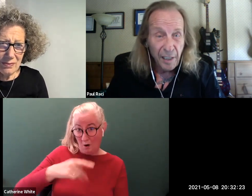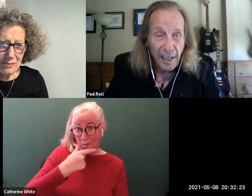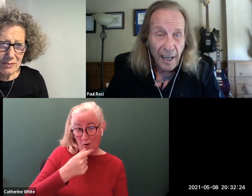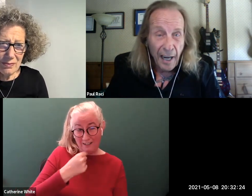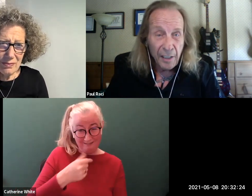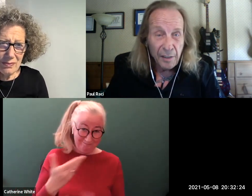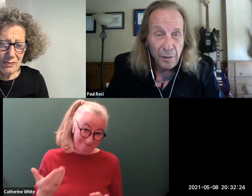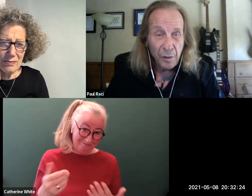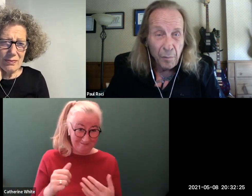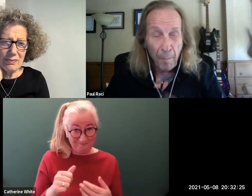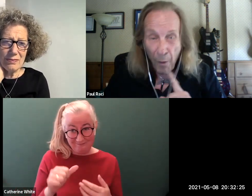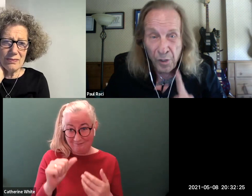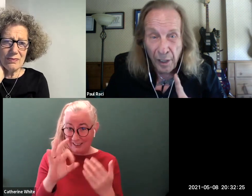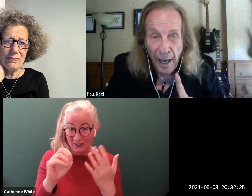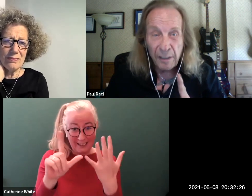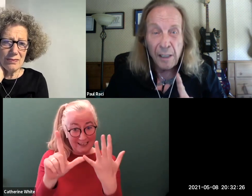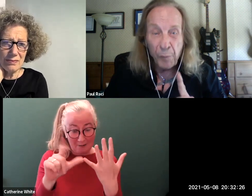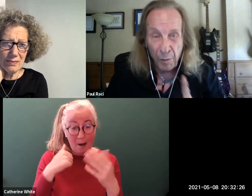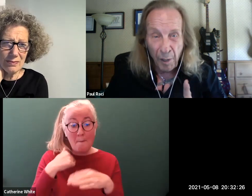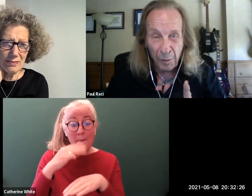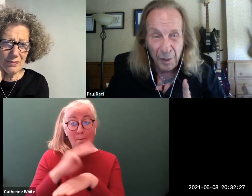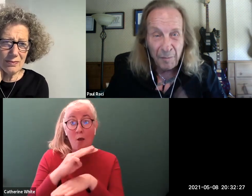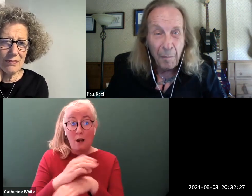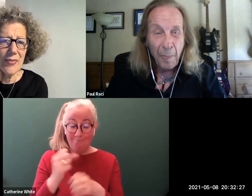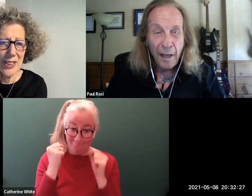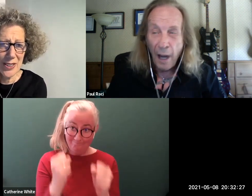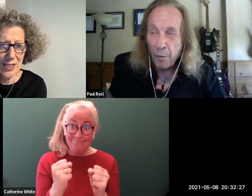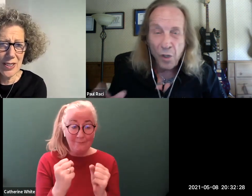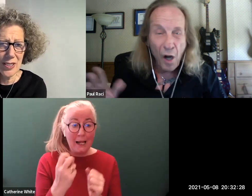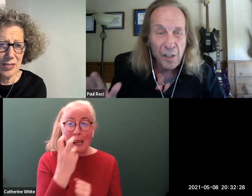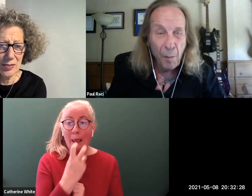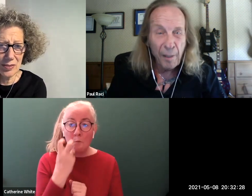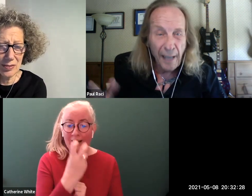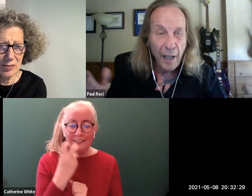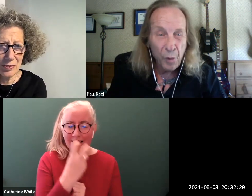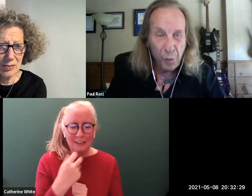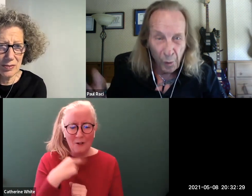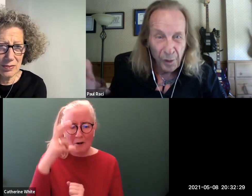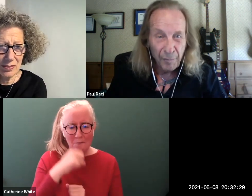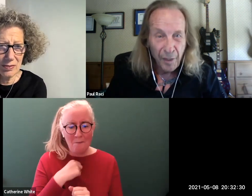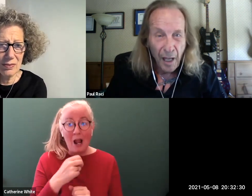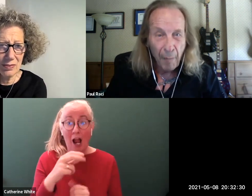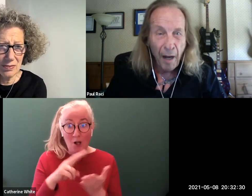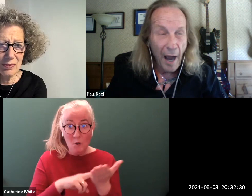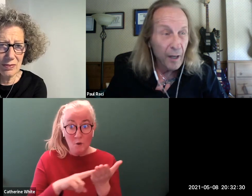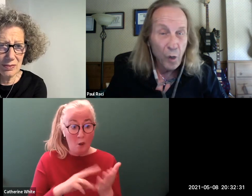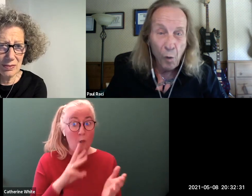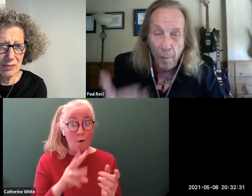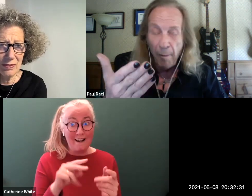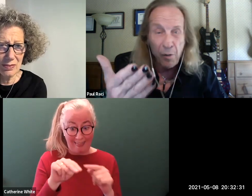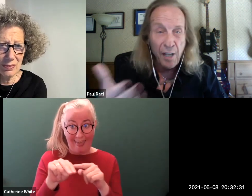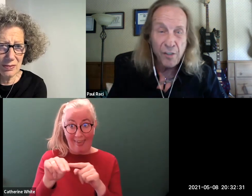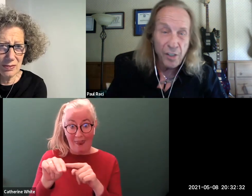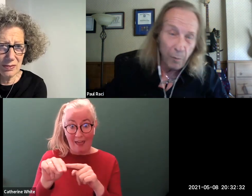7. My mother was an avid lip reader, by the way. I was talking to somebody and I used the word, and out of nowhere,